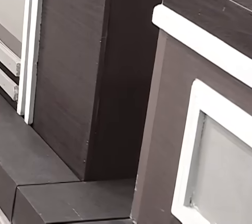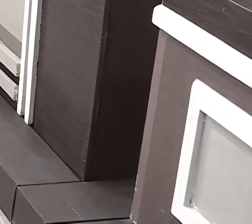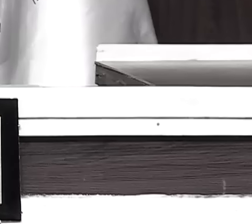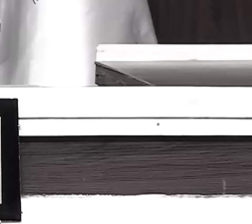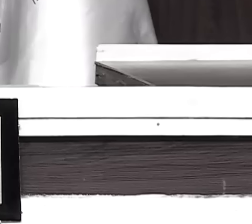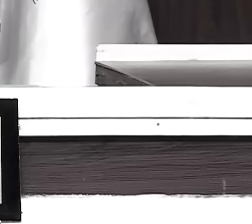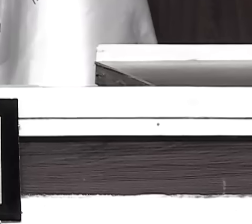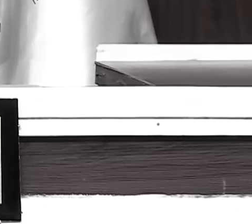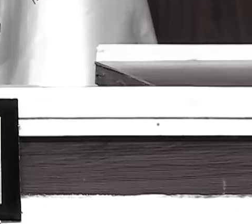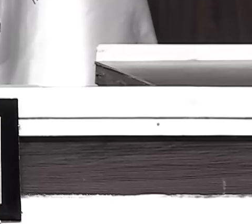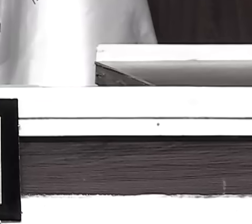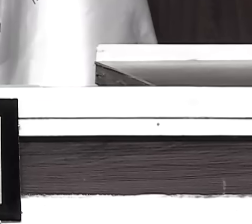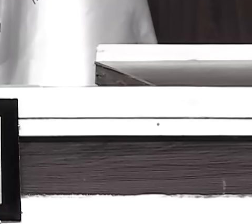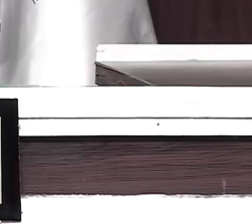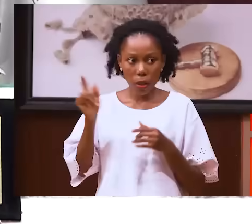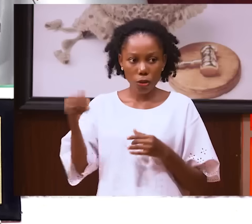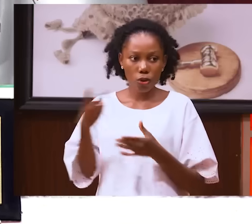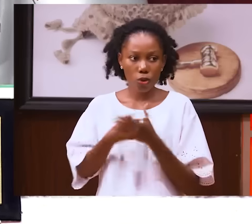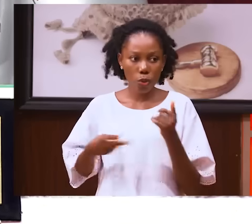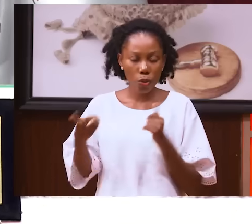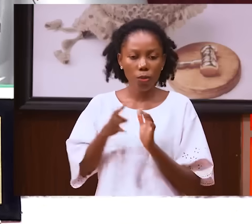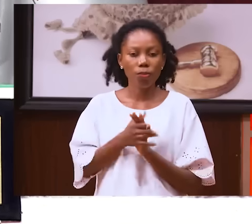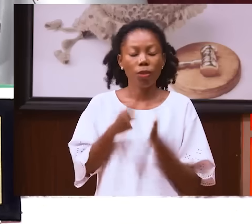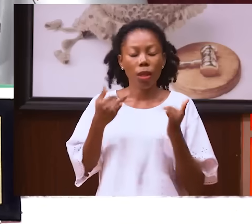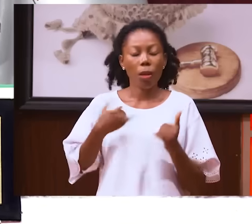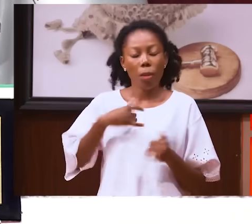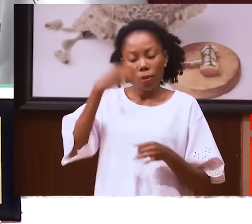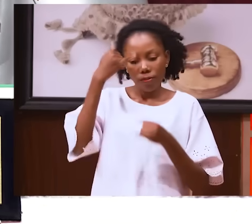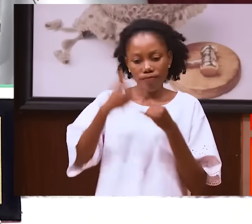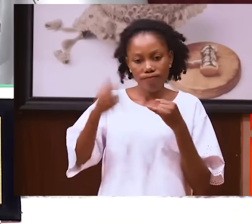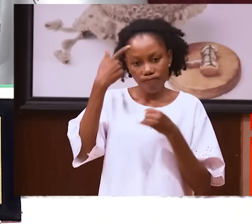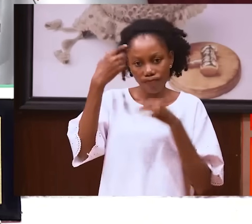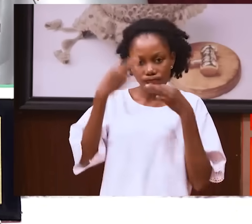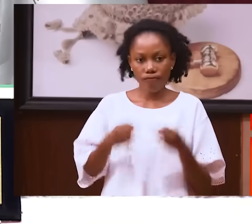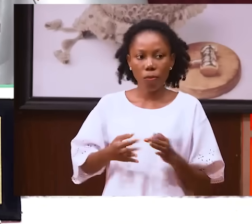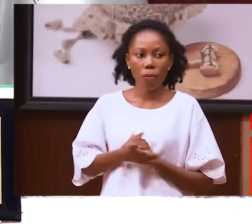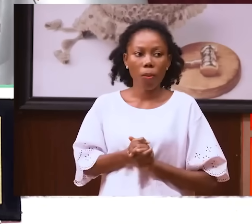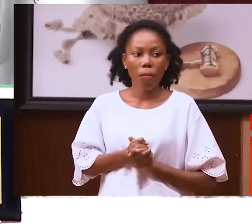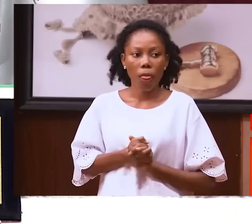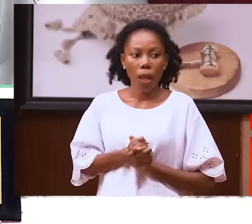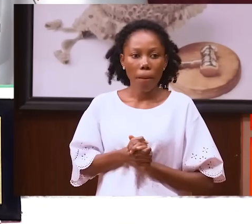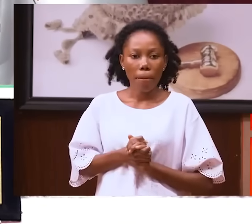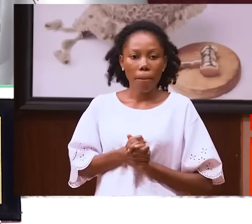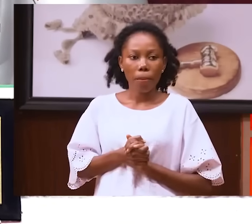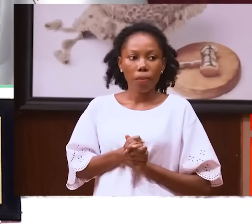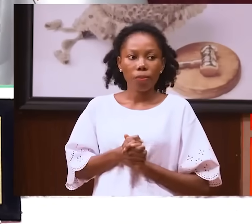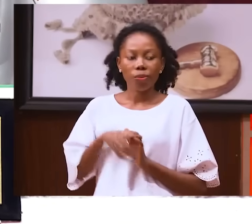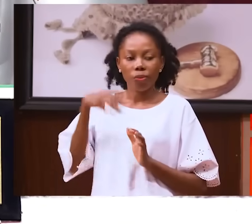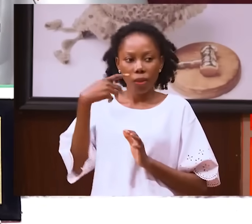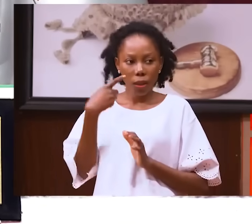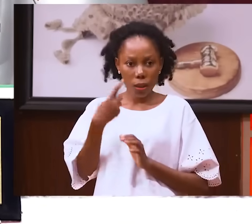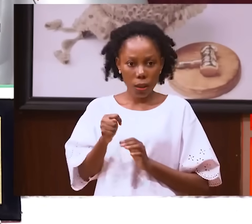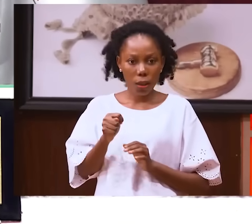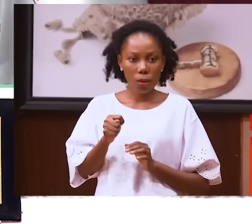after the break, Judge Fumi rules. So my ruling on this is the